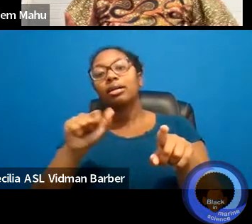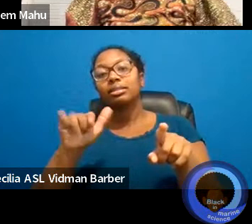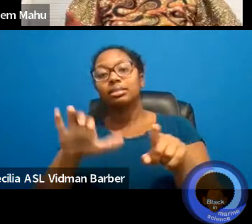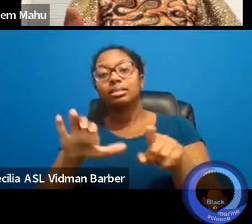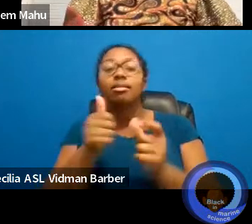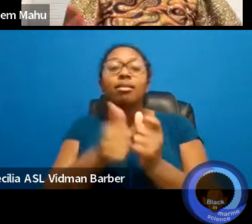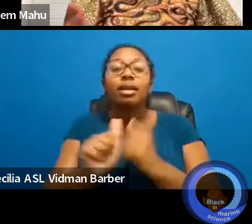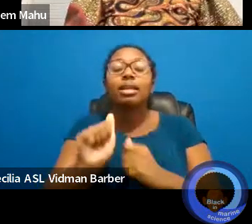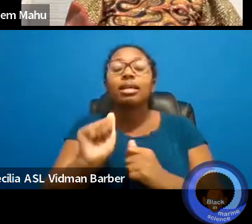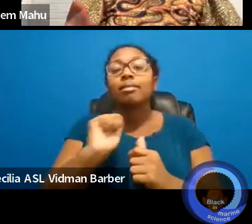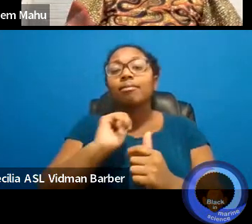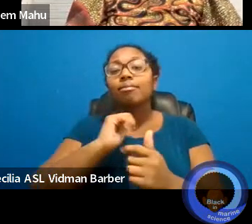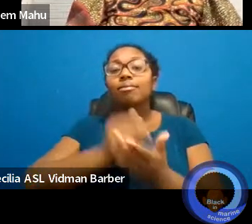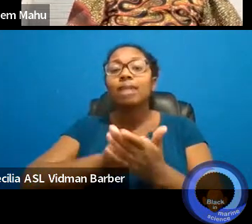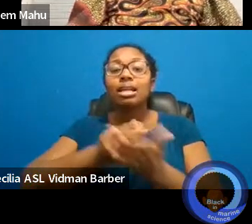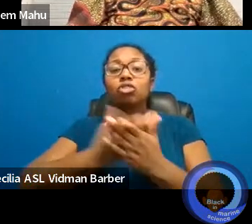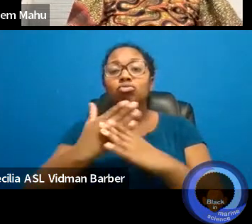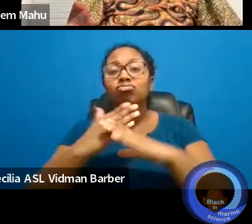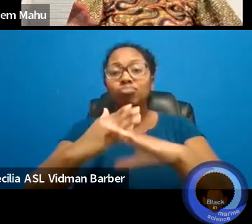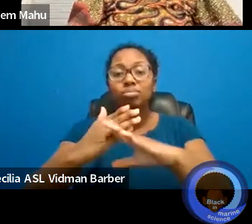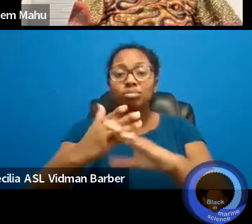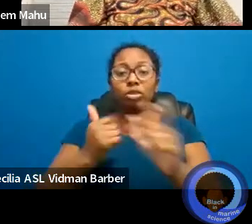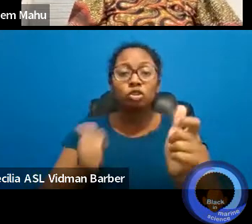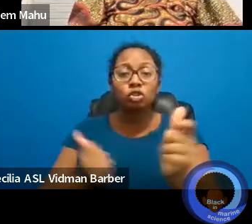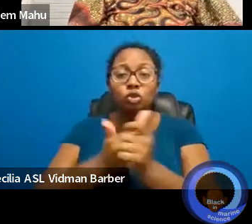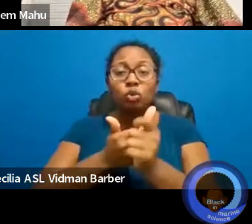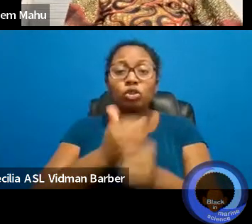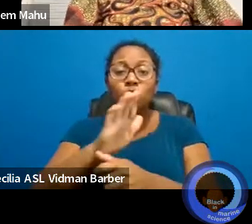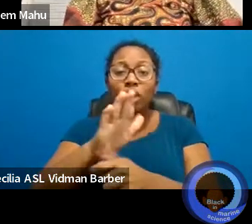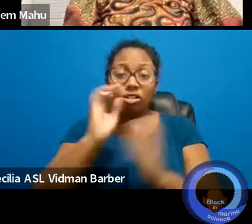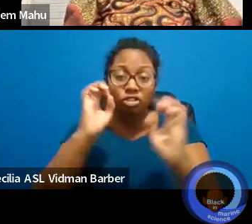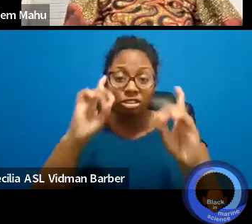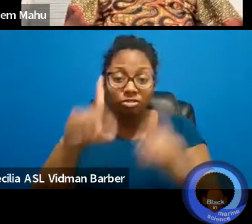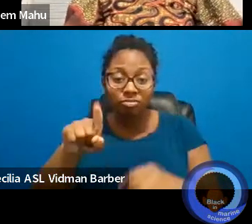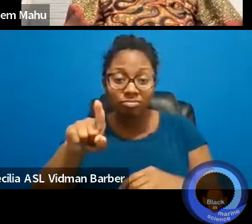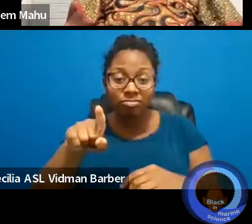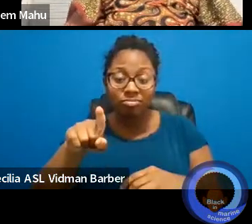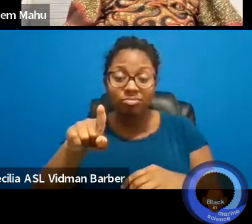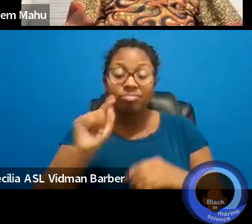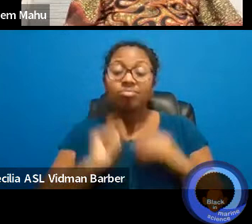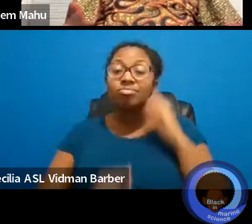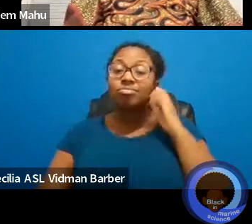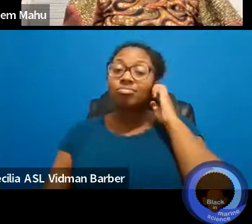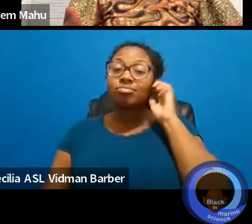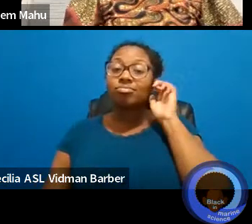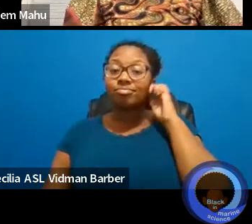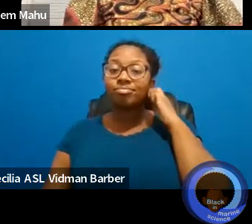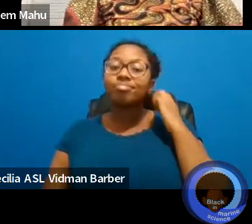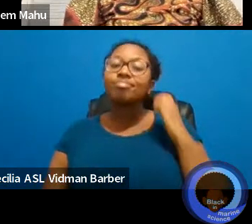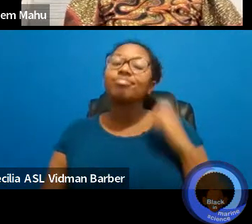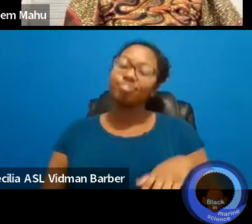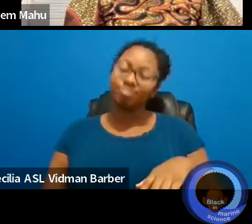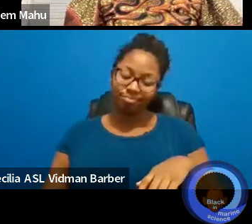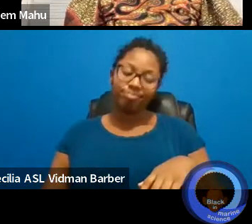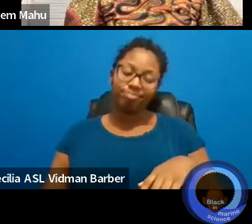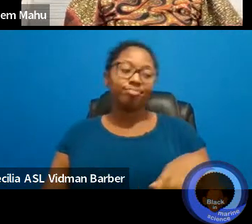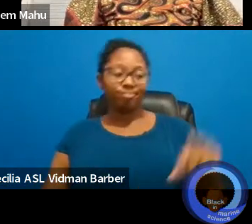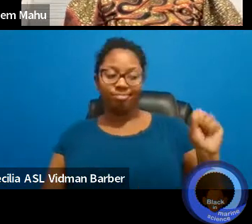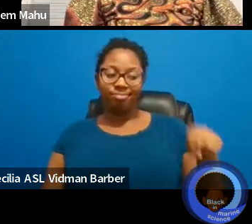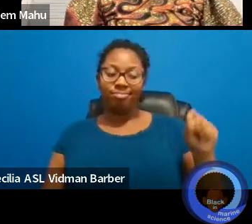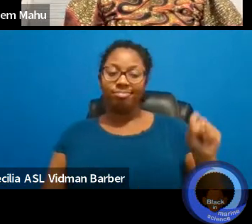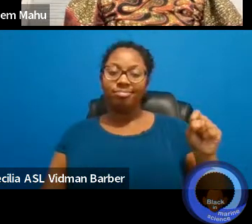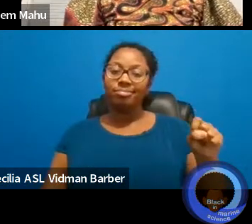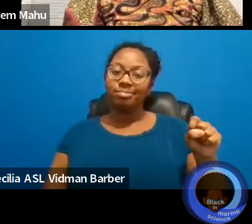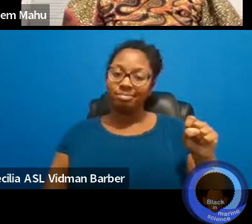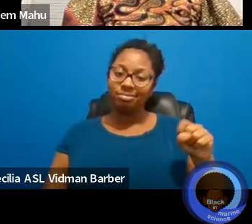financial constraints in pursuing your education? Yes, there's always been, back here home